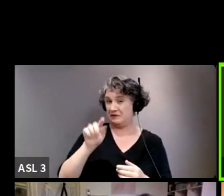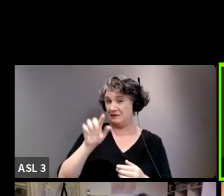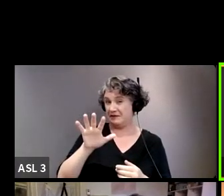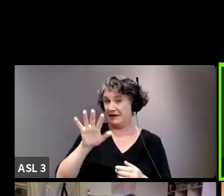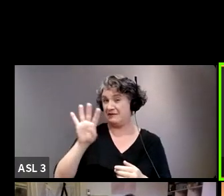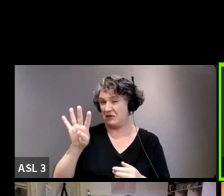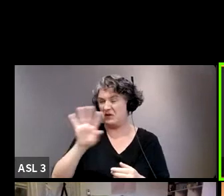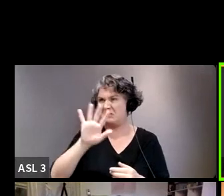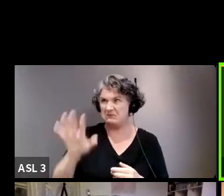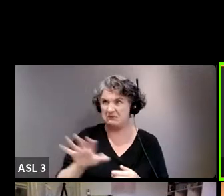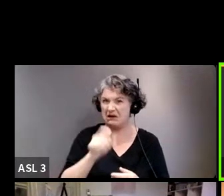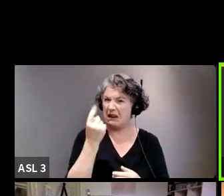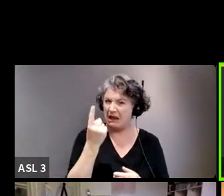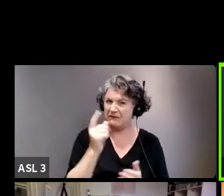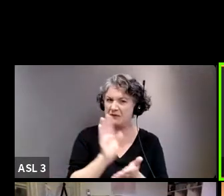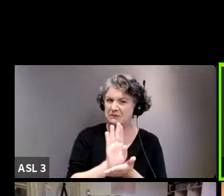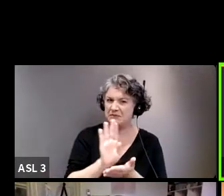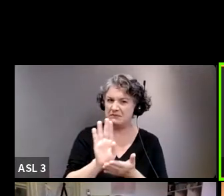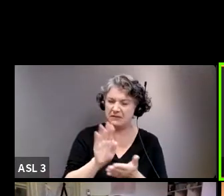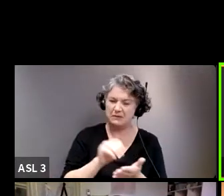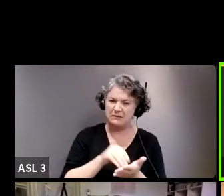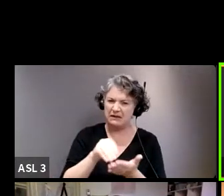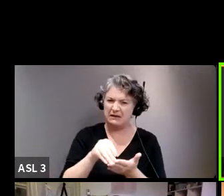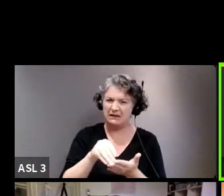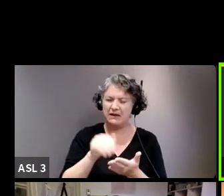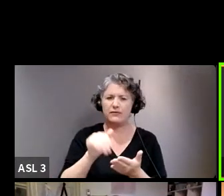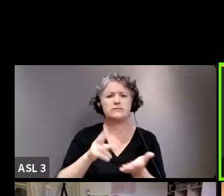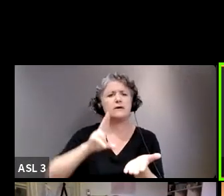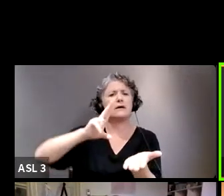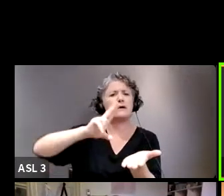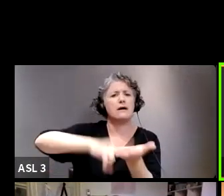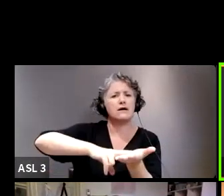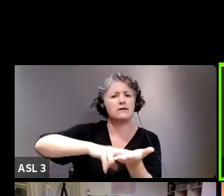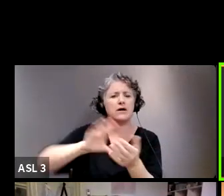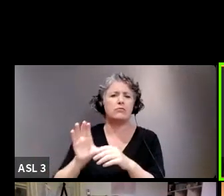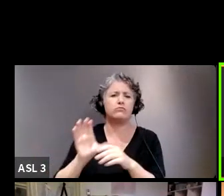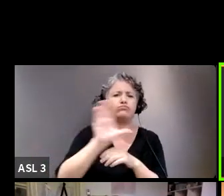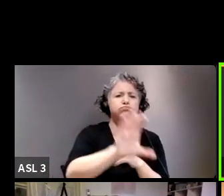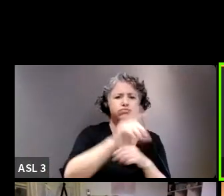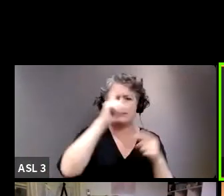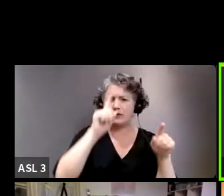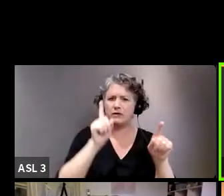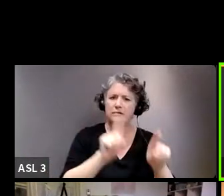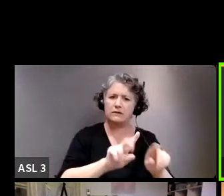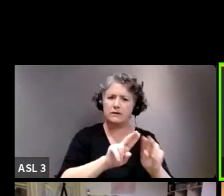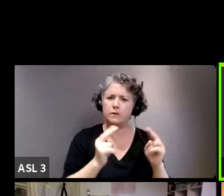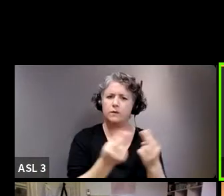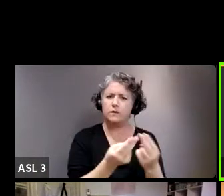million is a contractual application towards the collective agreements